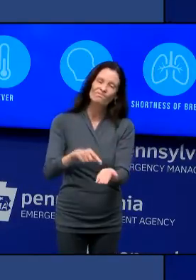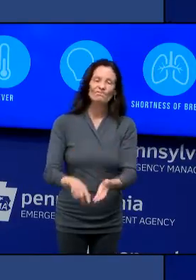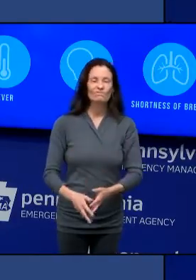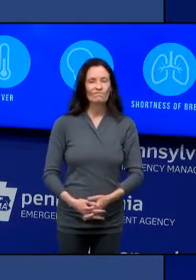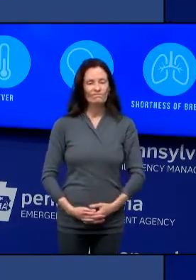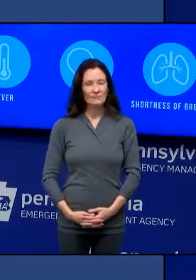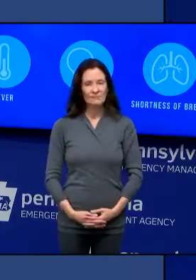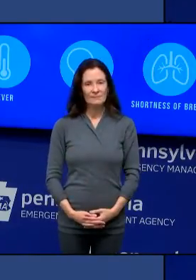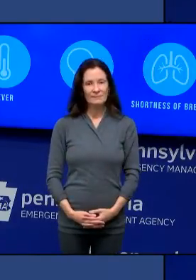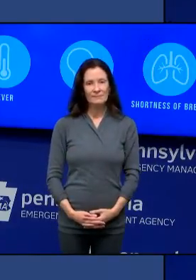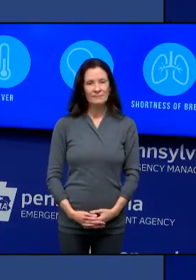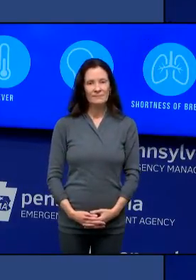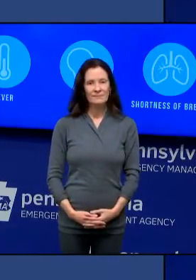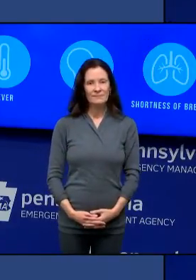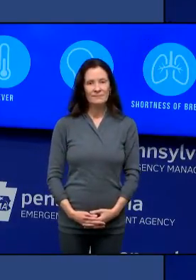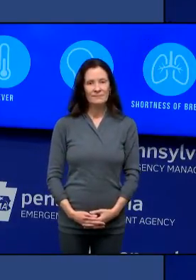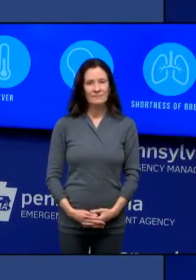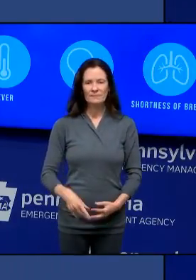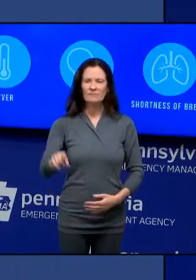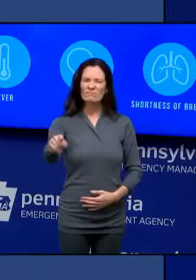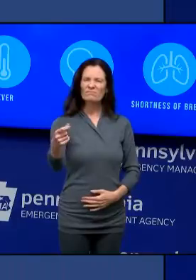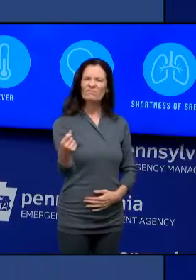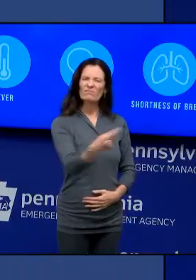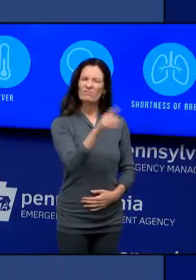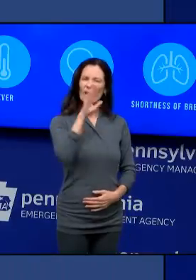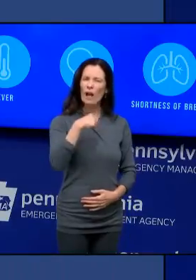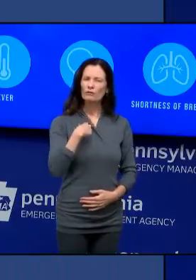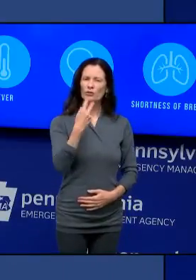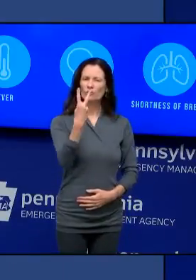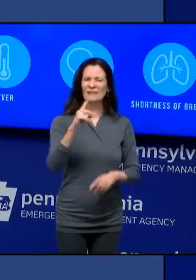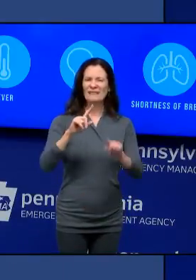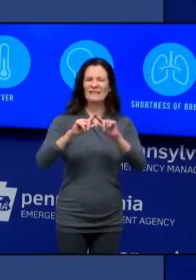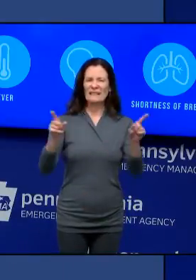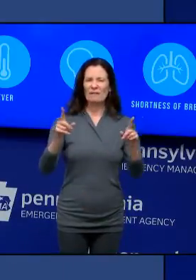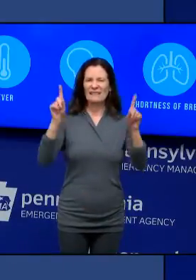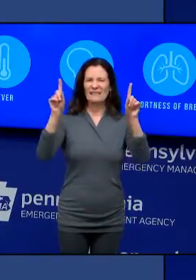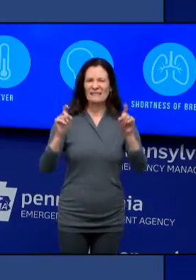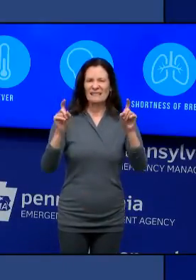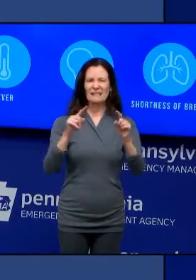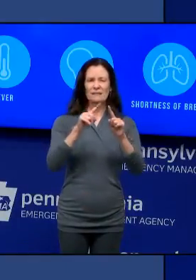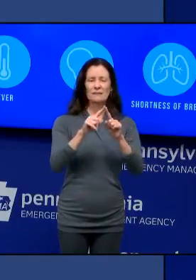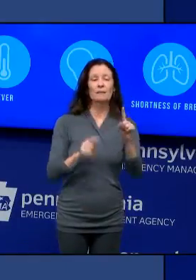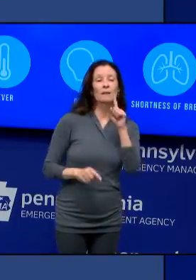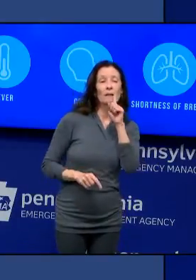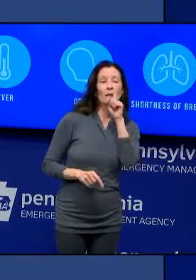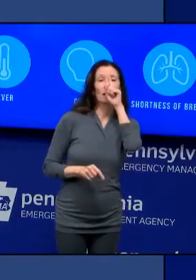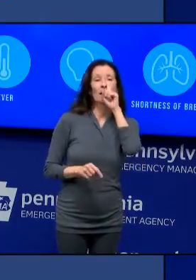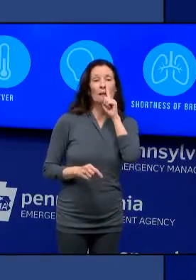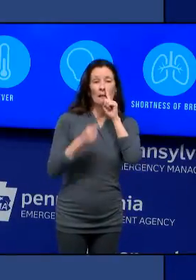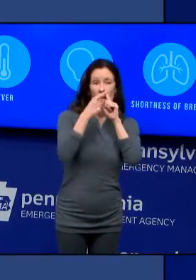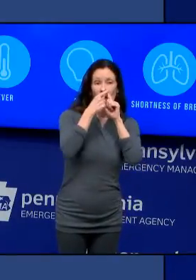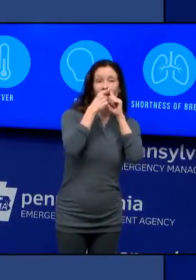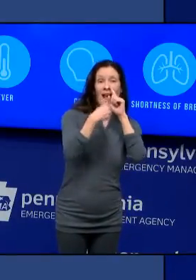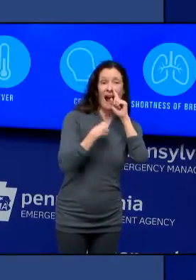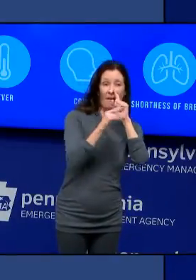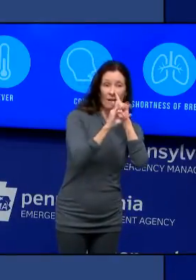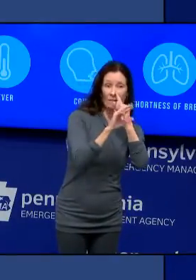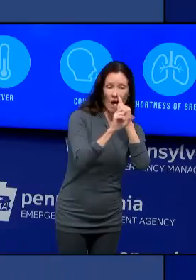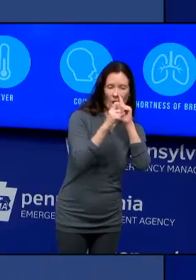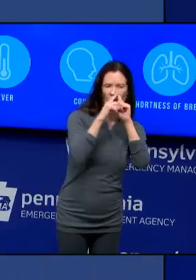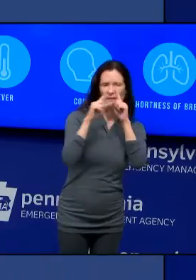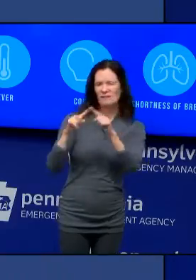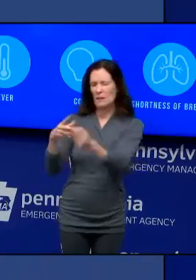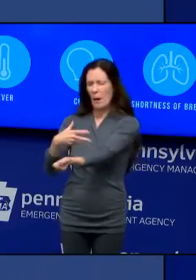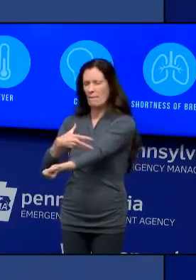virus? And which do you recommend for someone without symptoms? Well, we're not at the moment testing anyone without symptoms. In